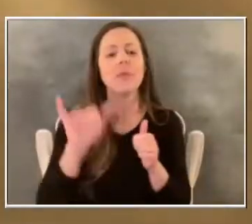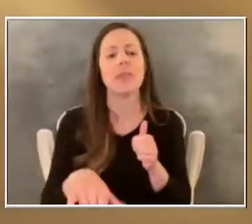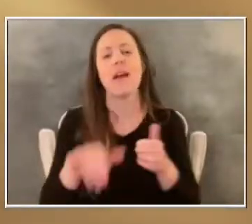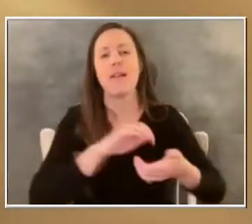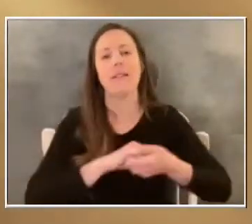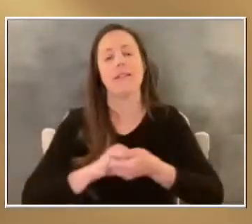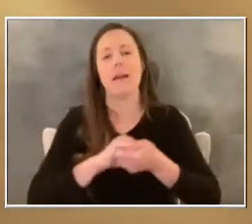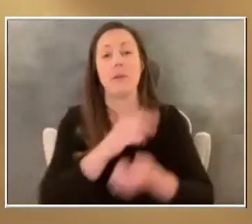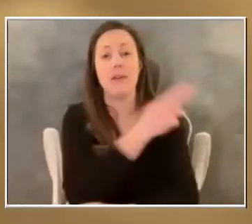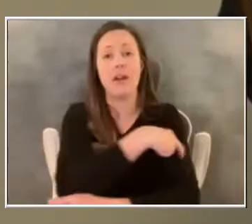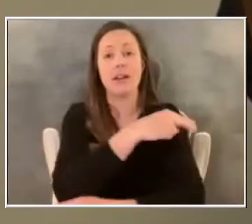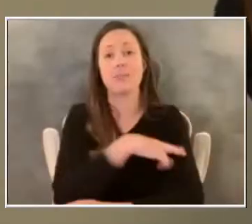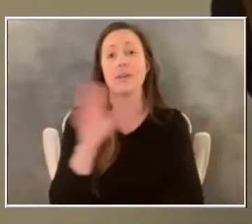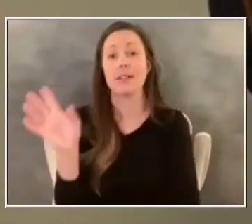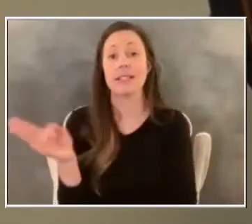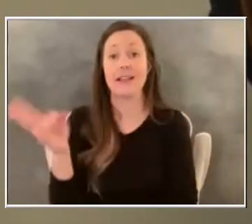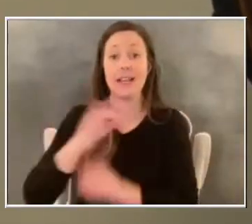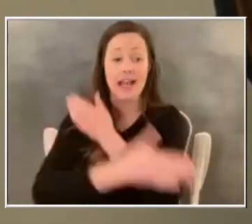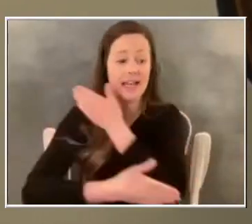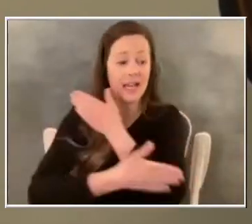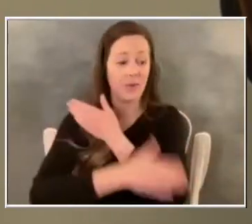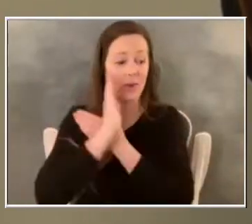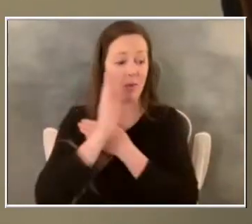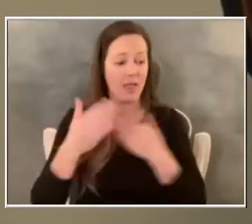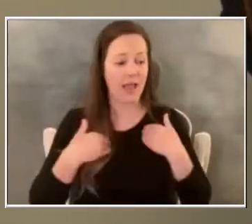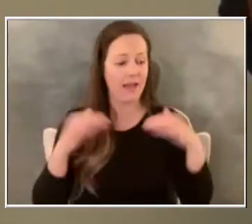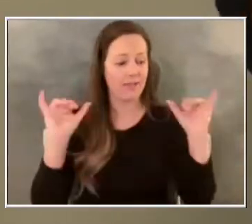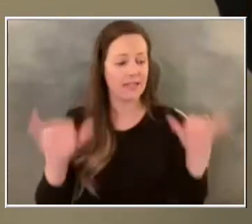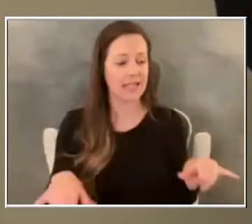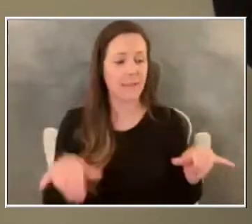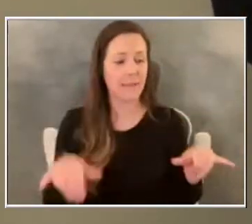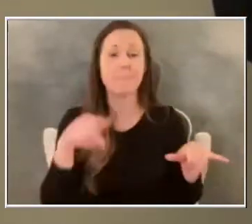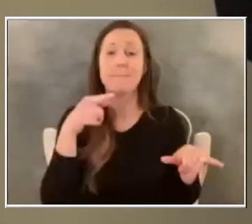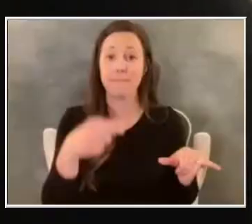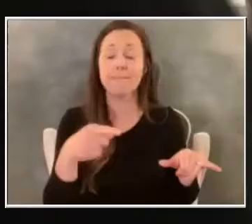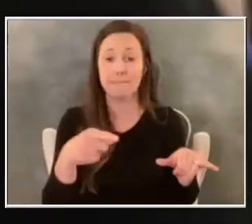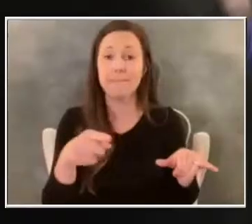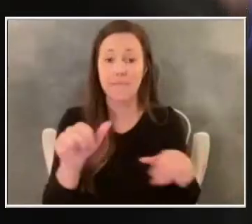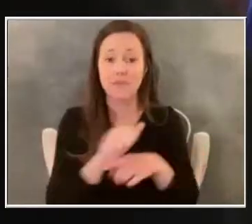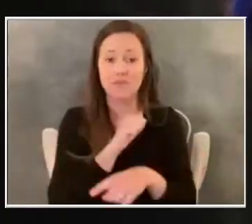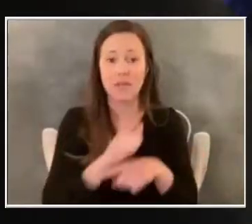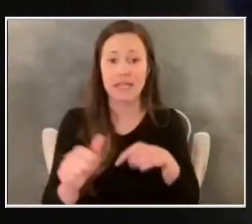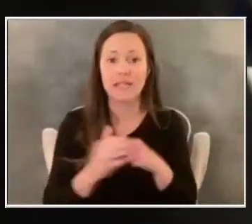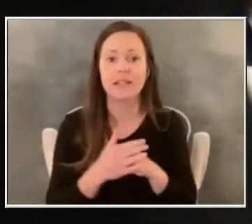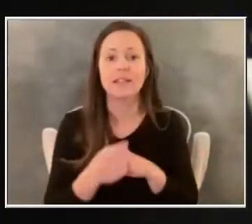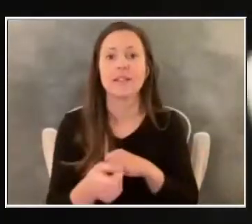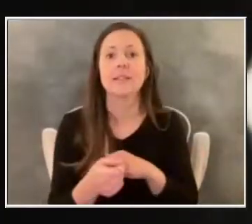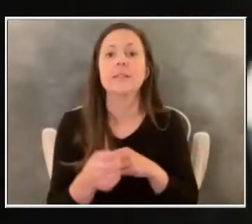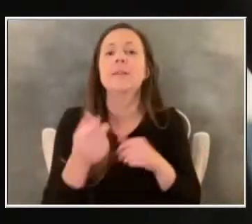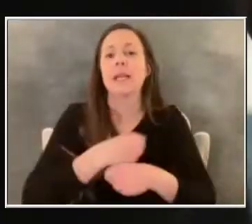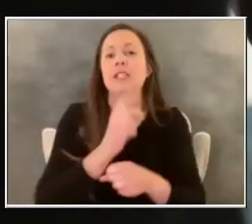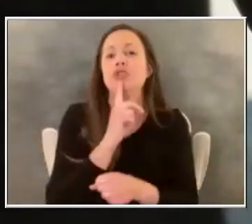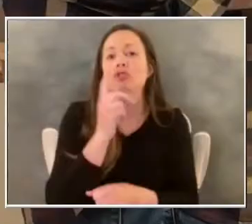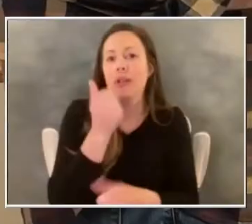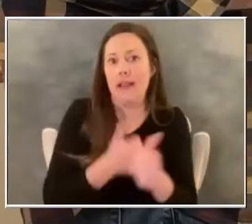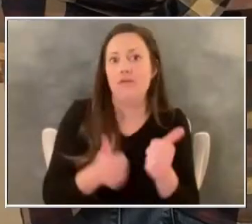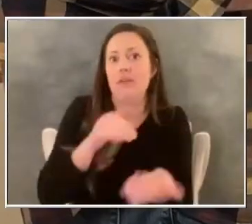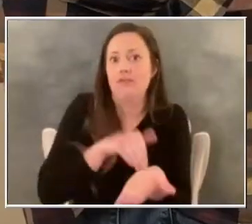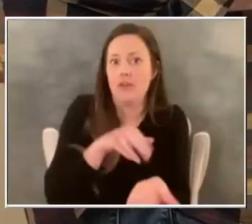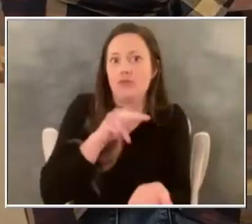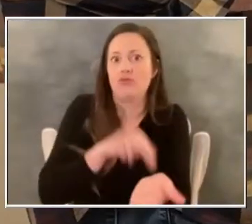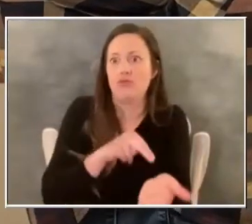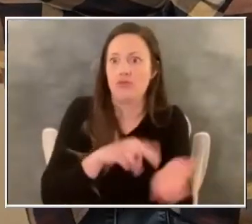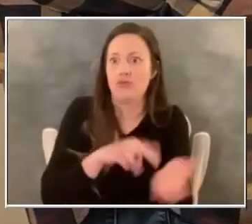receive the same hands-on training. As it comes out, then you want to start going upward. Making sure every provider is prepared